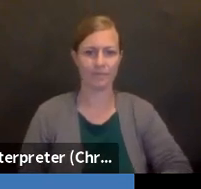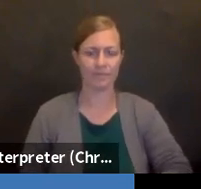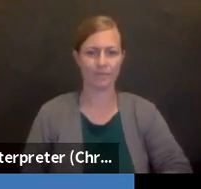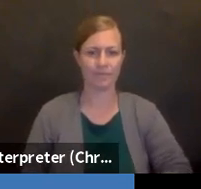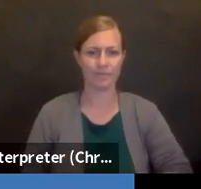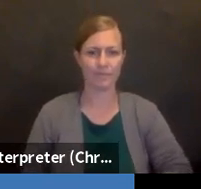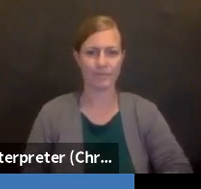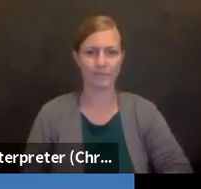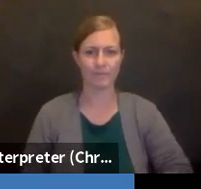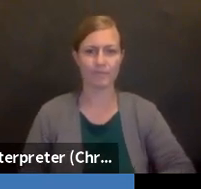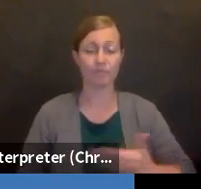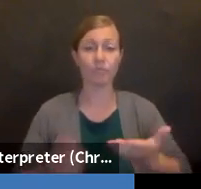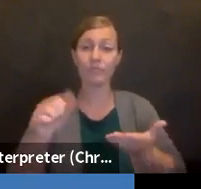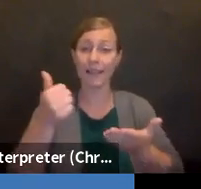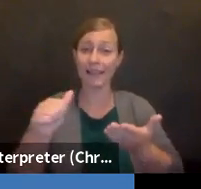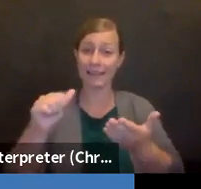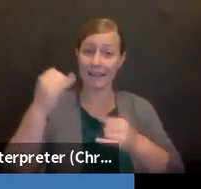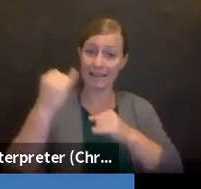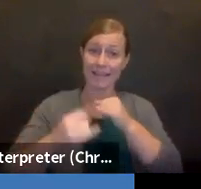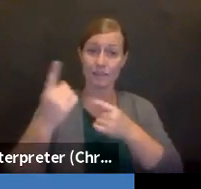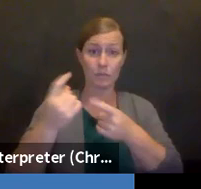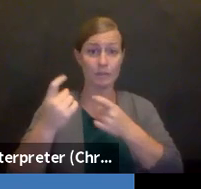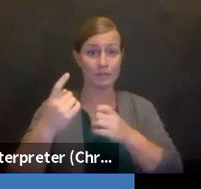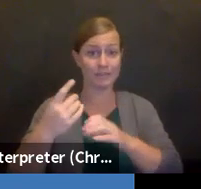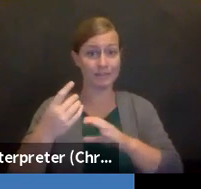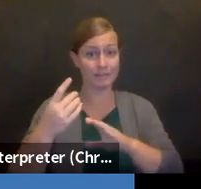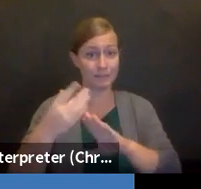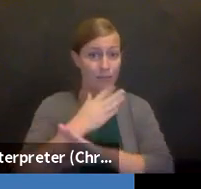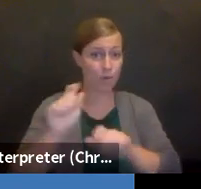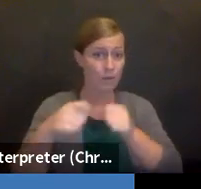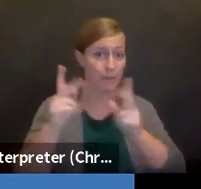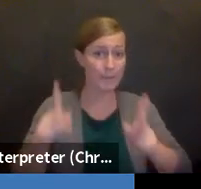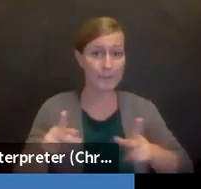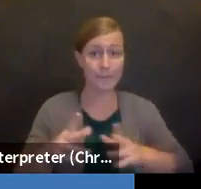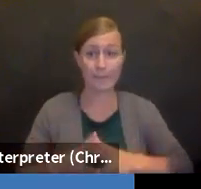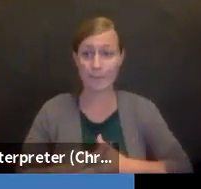Okay, any last questions before we go back for the final wrap up?